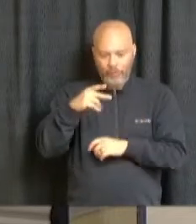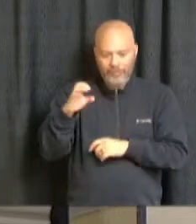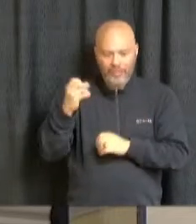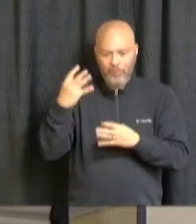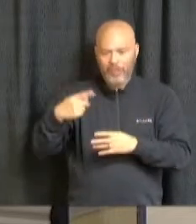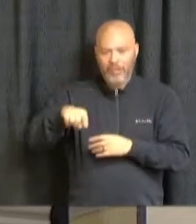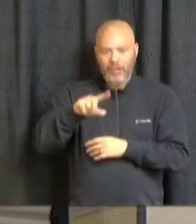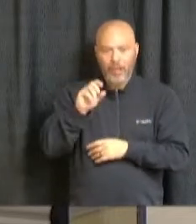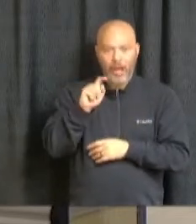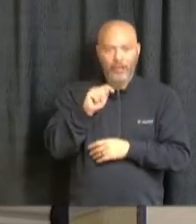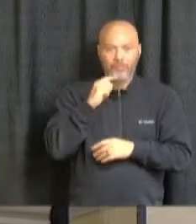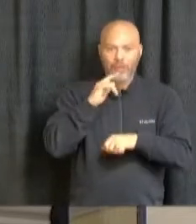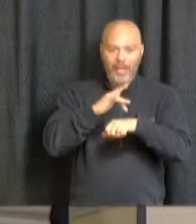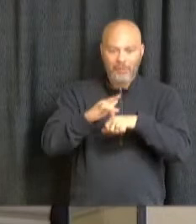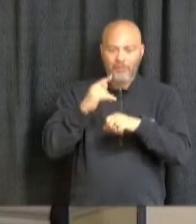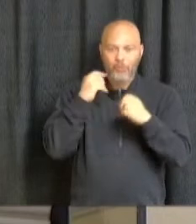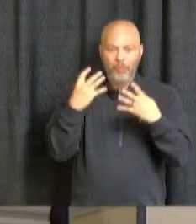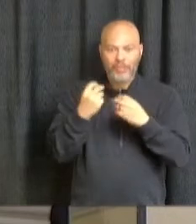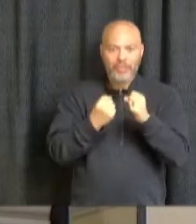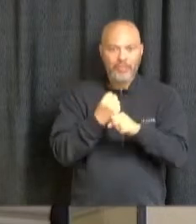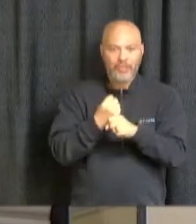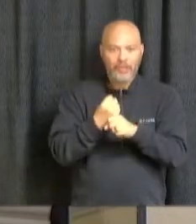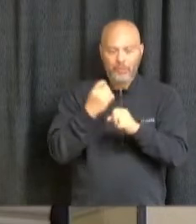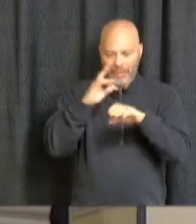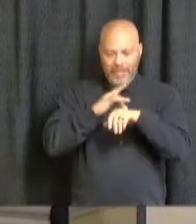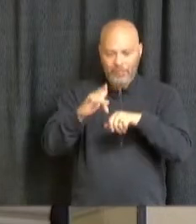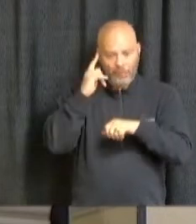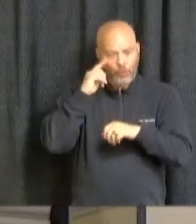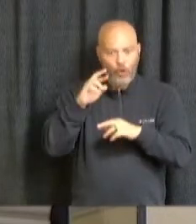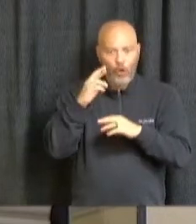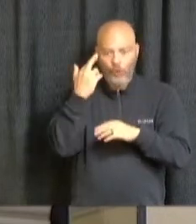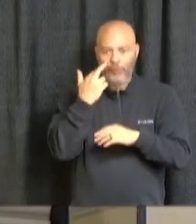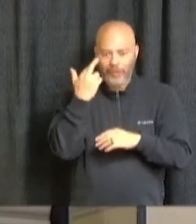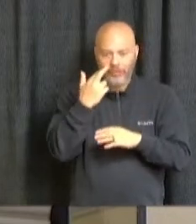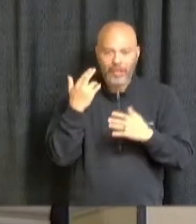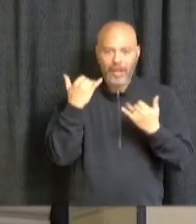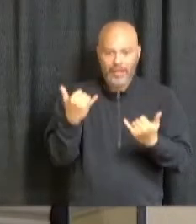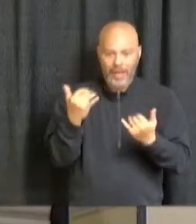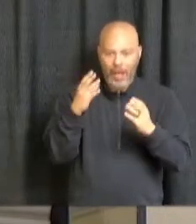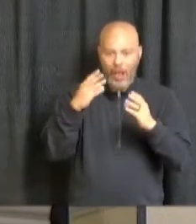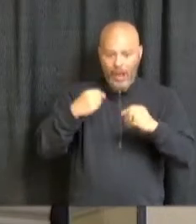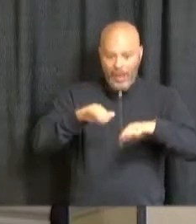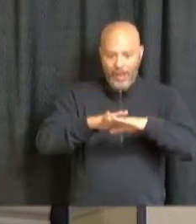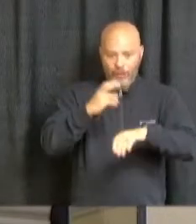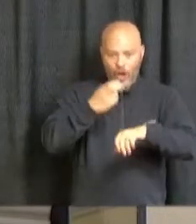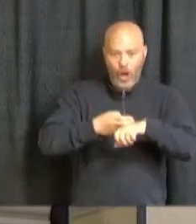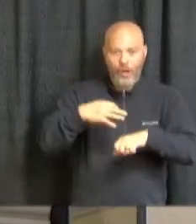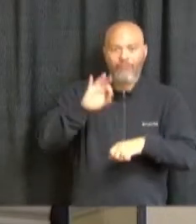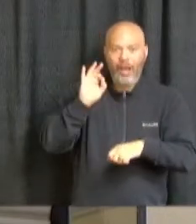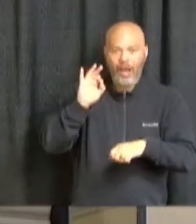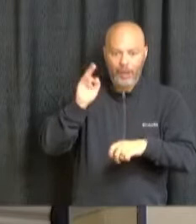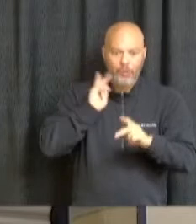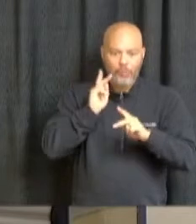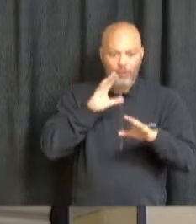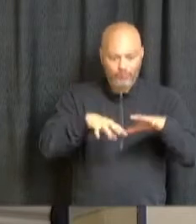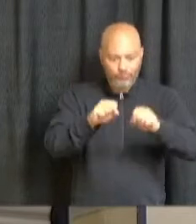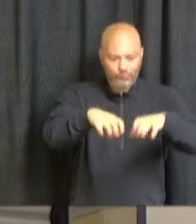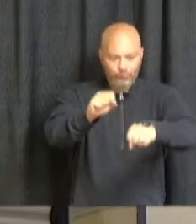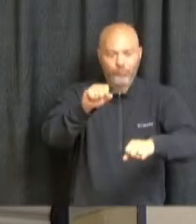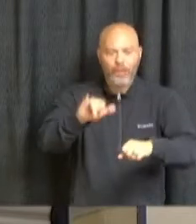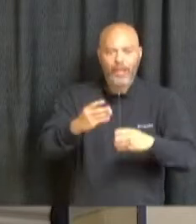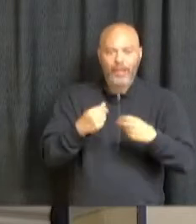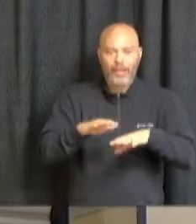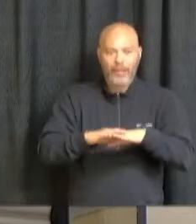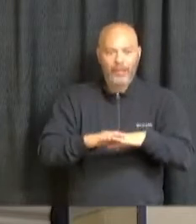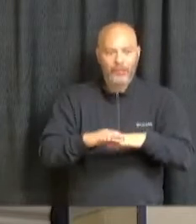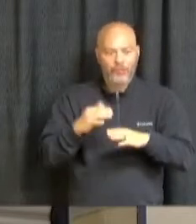Many of these lots that have been empty for years have been empty for a reason. And now that land is getting harder to find, we're building on them. Just remember that there is